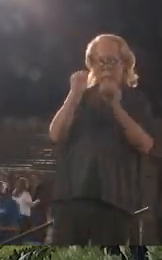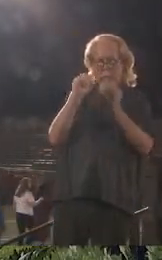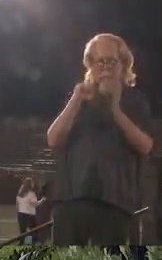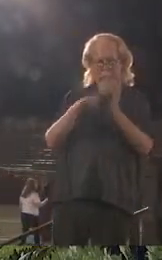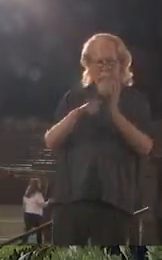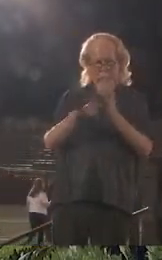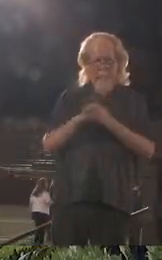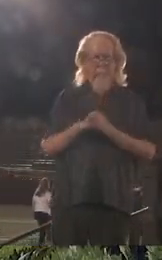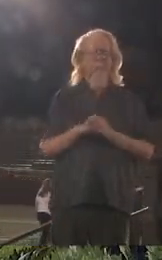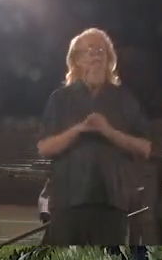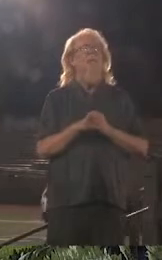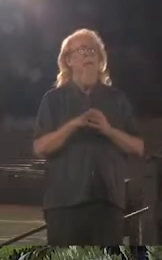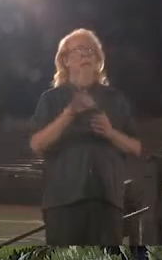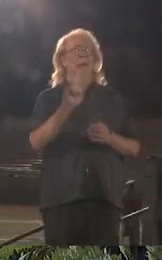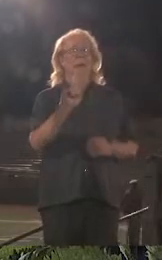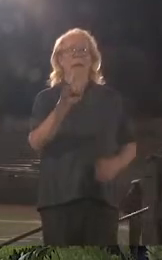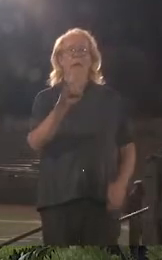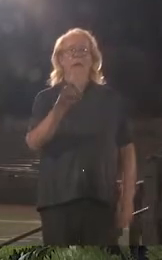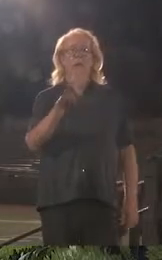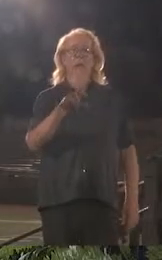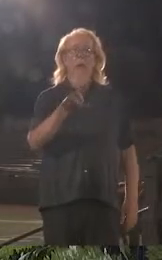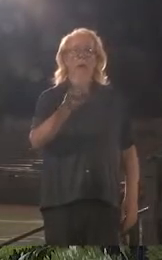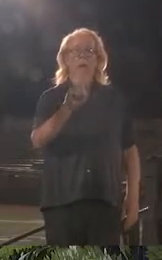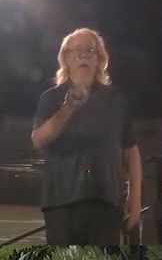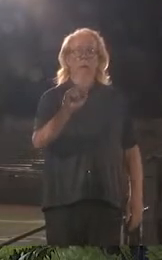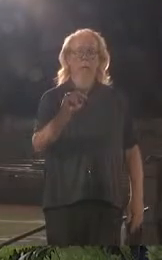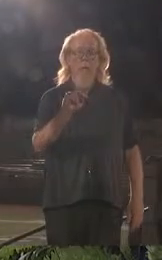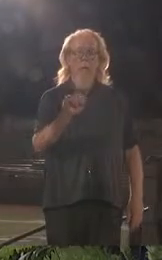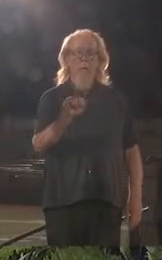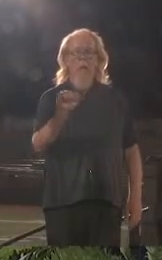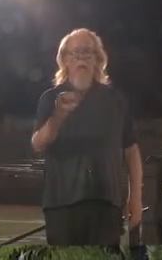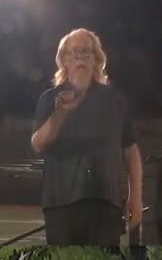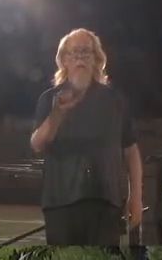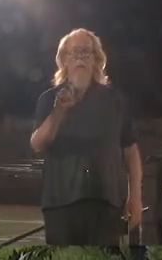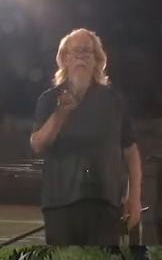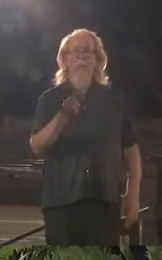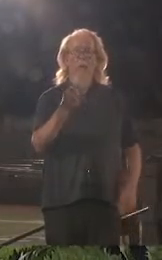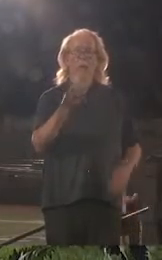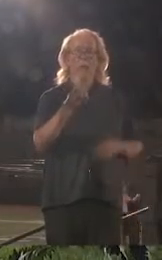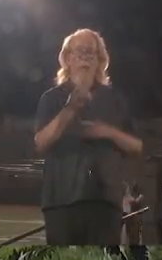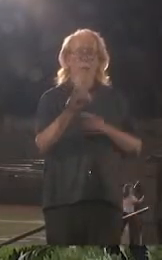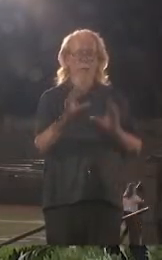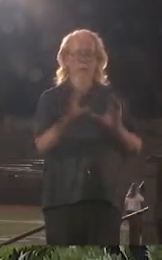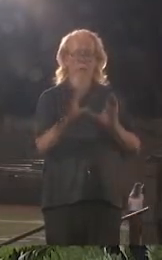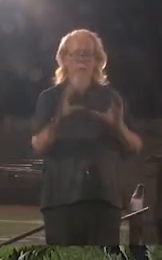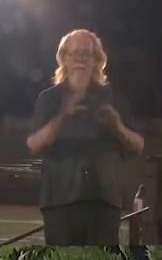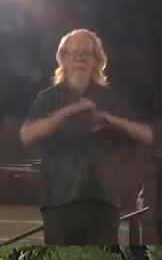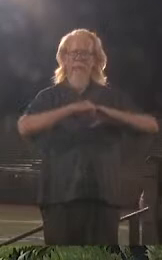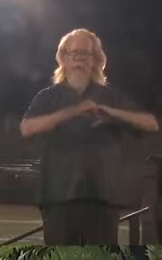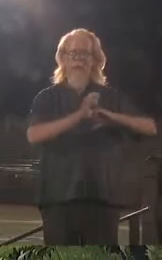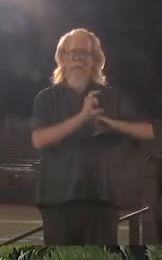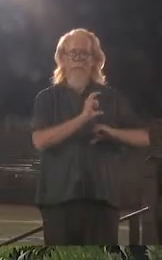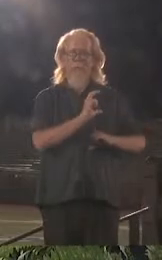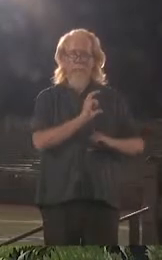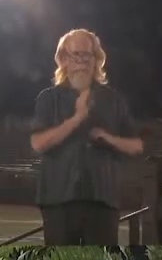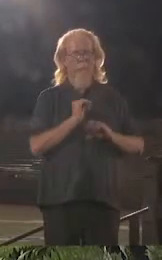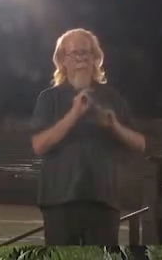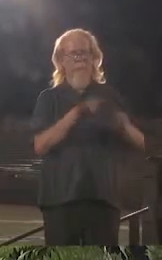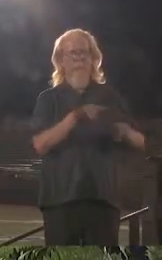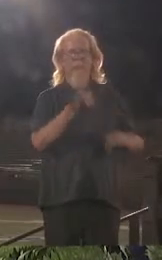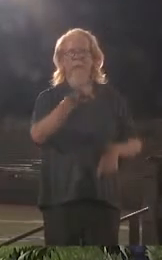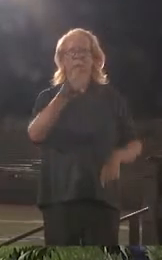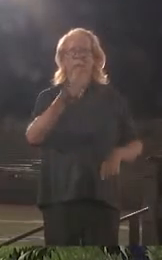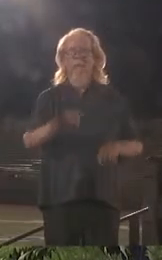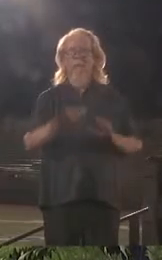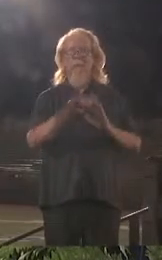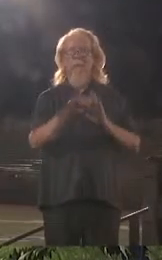Adriana Nicole Alvarado earned a certification as a security officer and will be attending Texas State University, recipient of